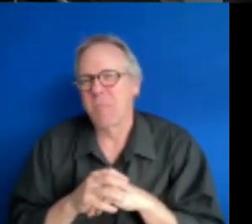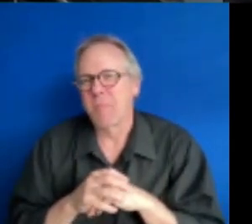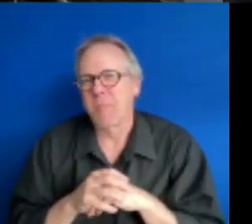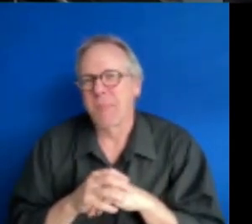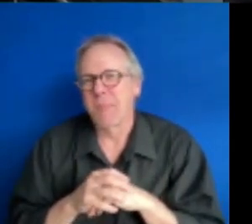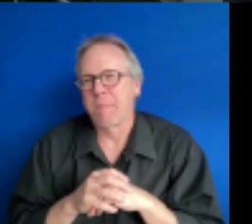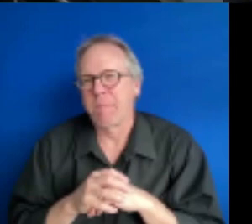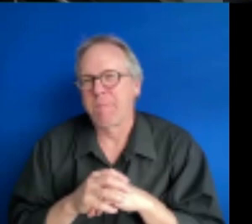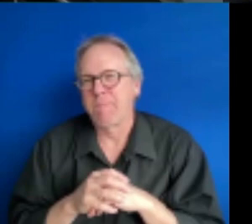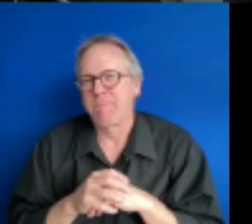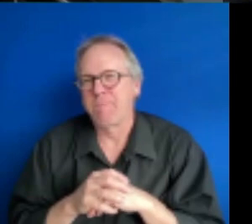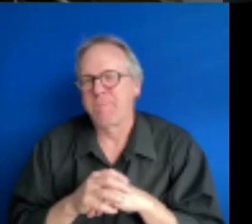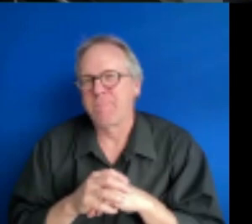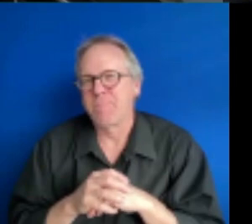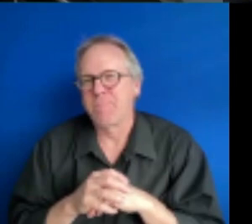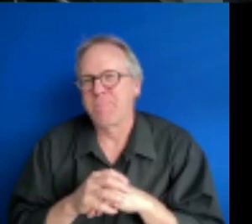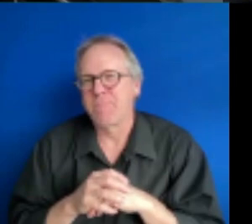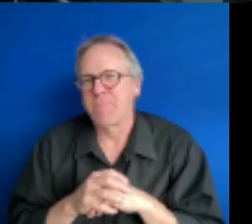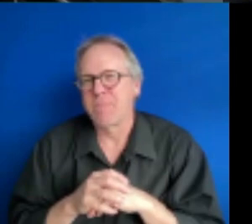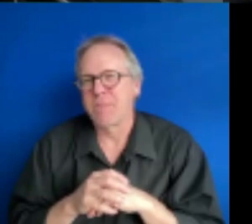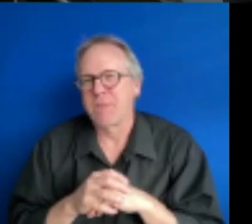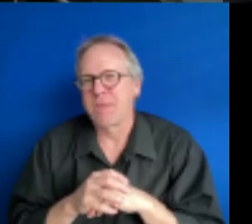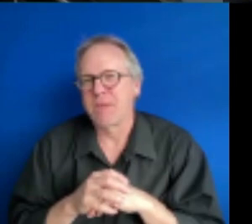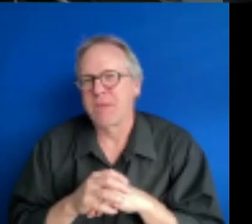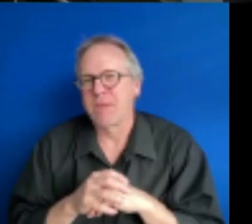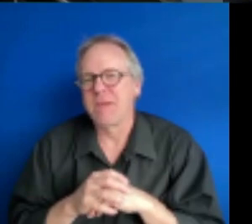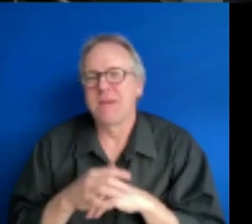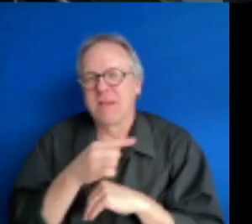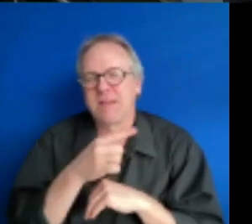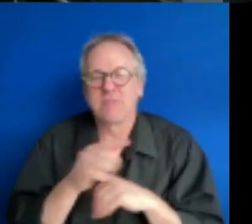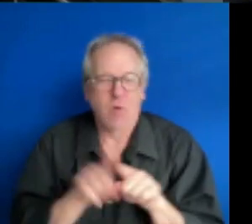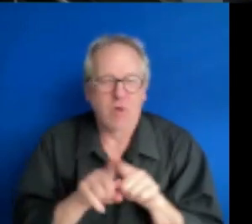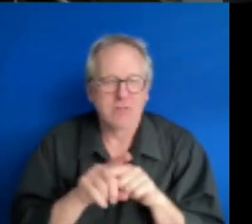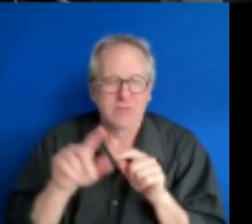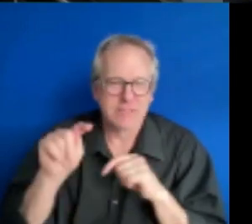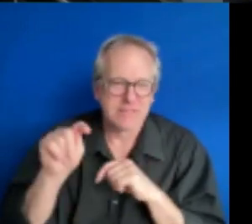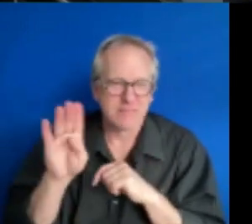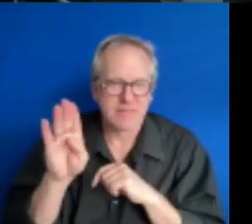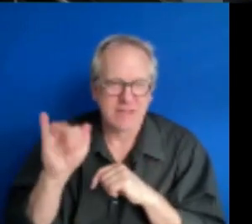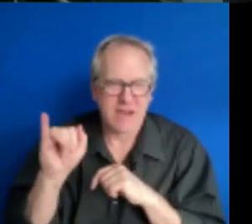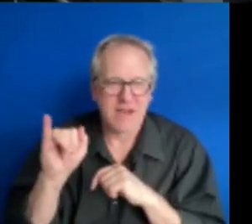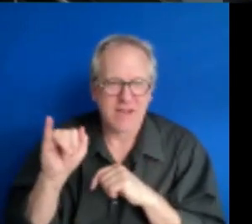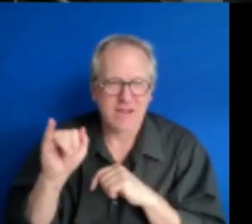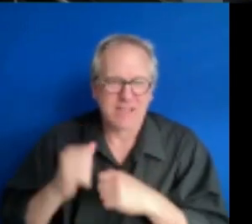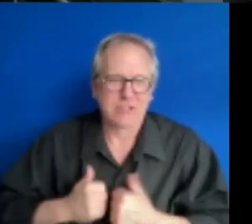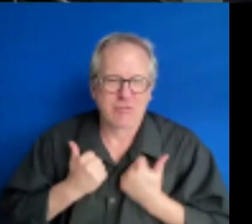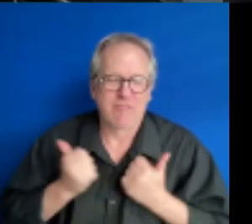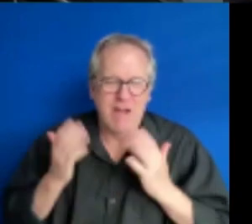Extreme TBI. Survivor. An extreme TBI survivor.